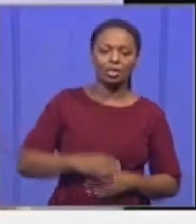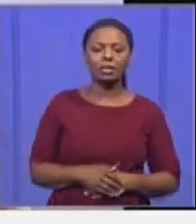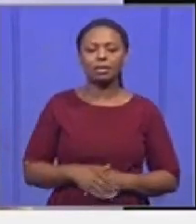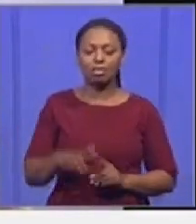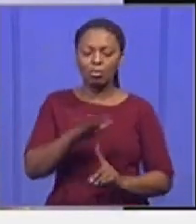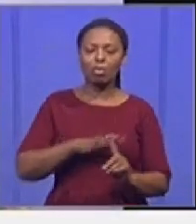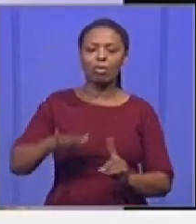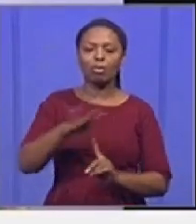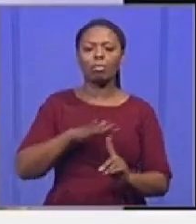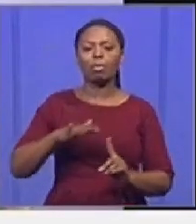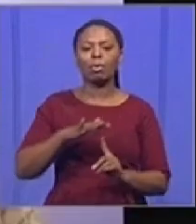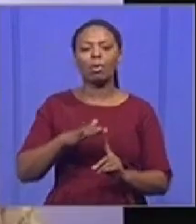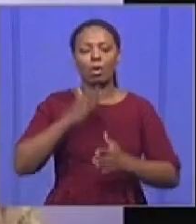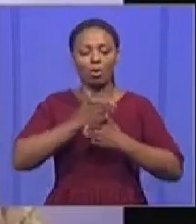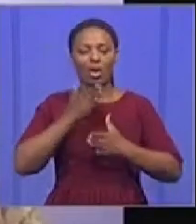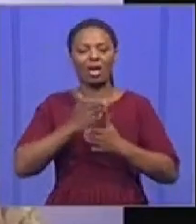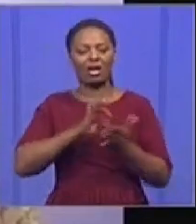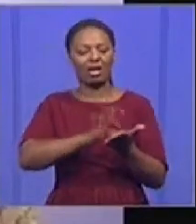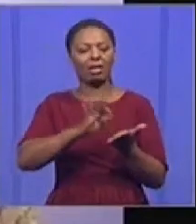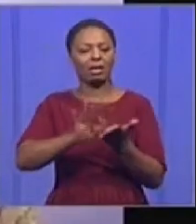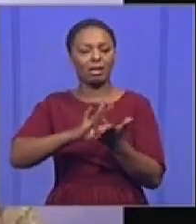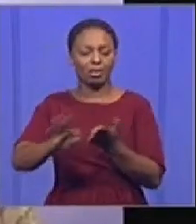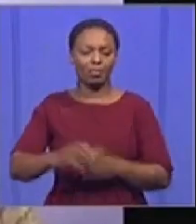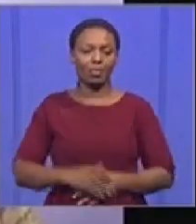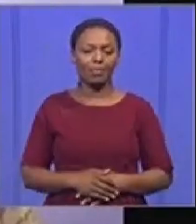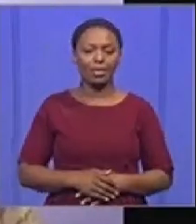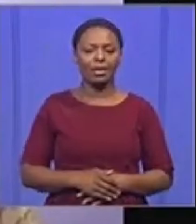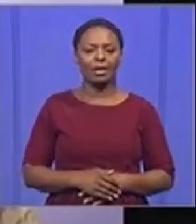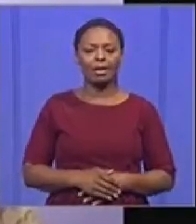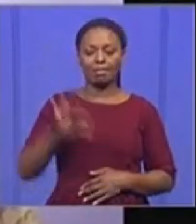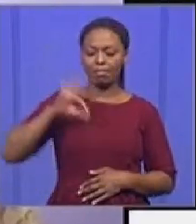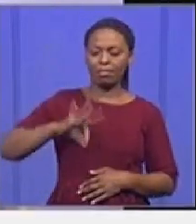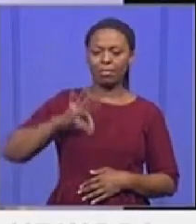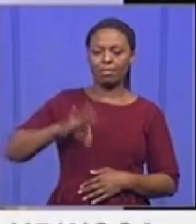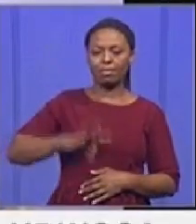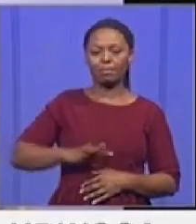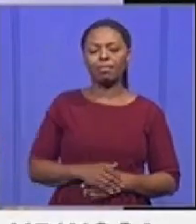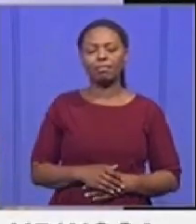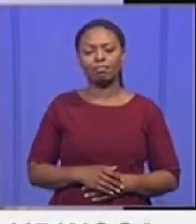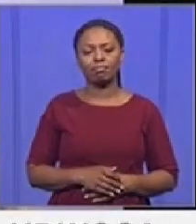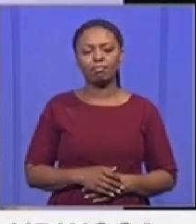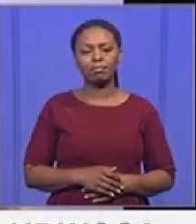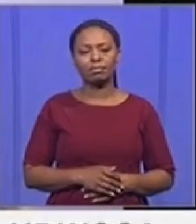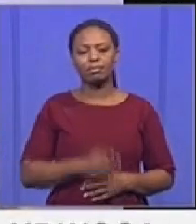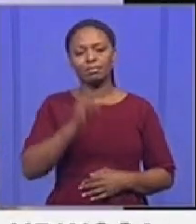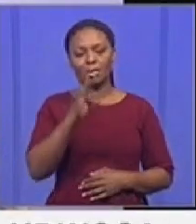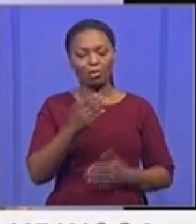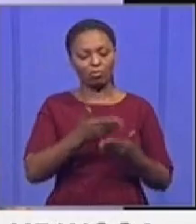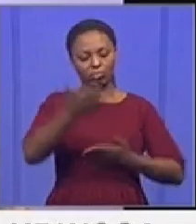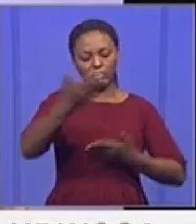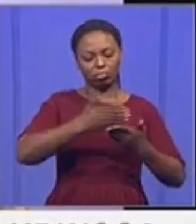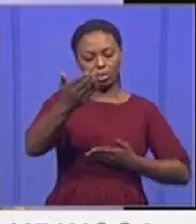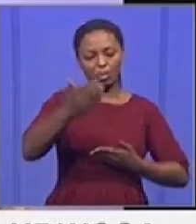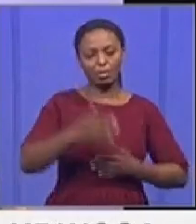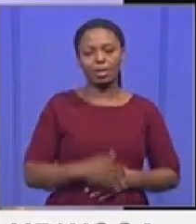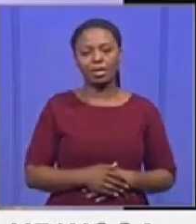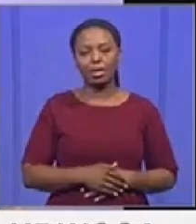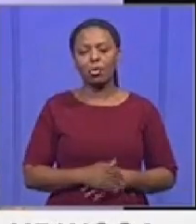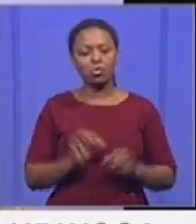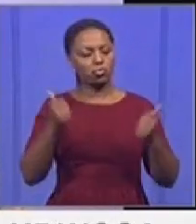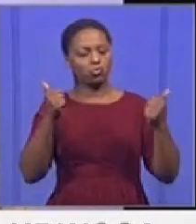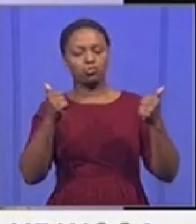sector. First, the national minimum wage will look good in black and white, but some employers are not